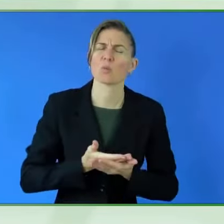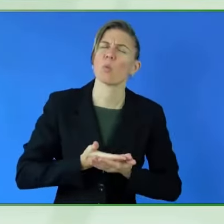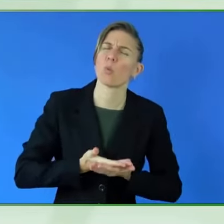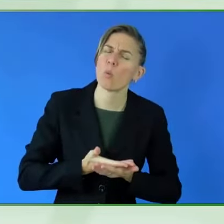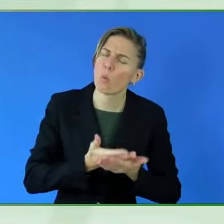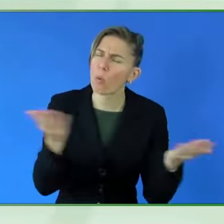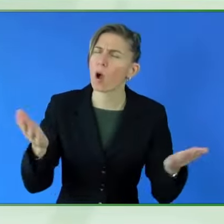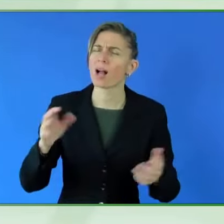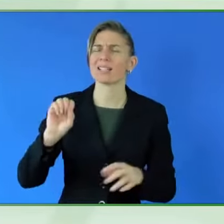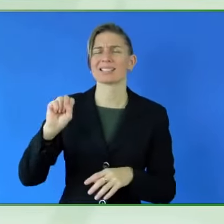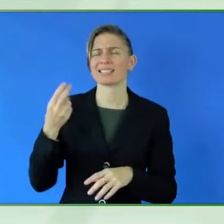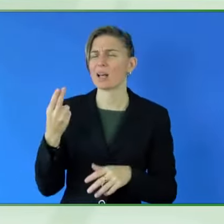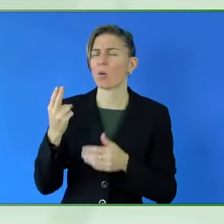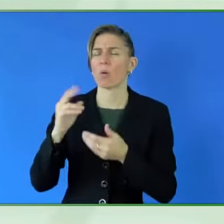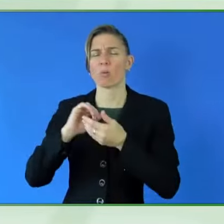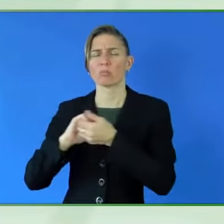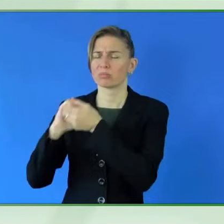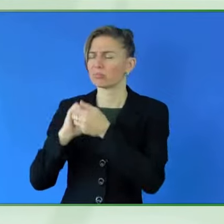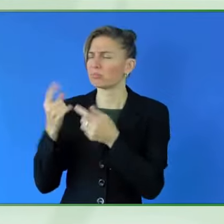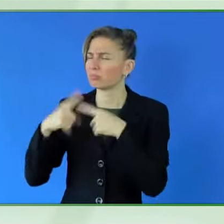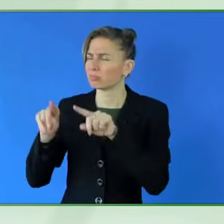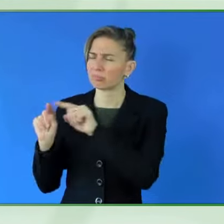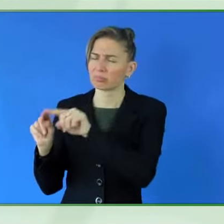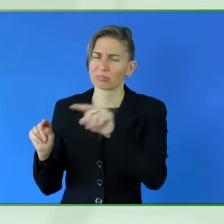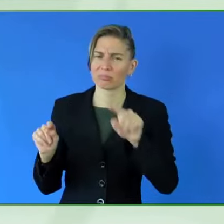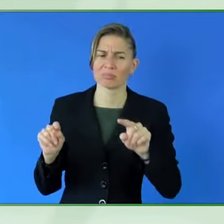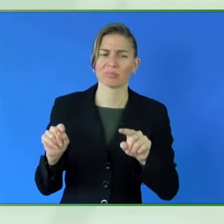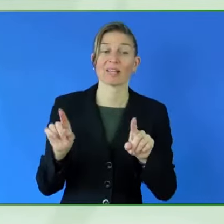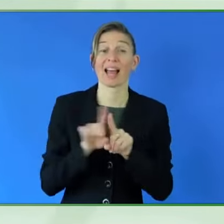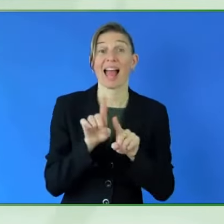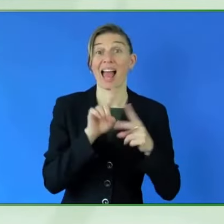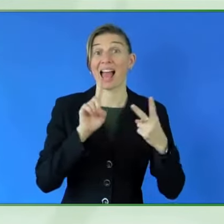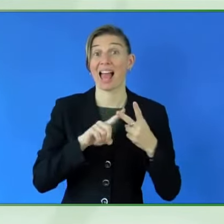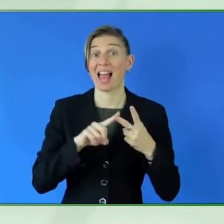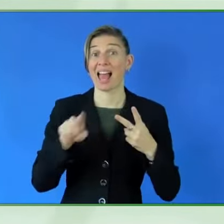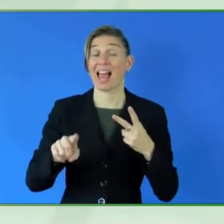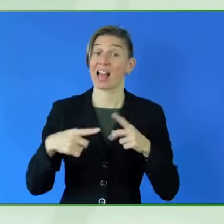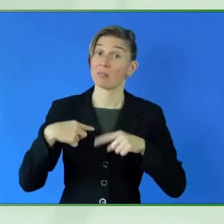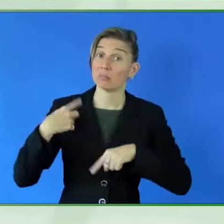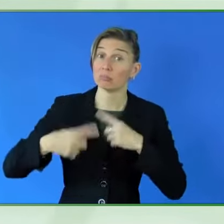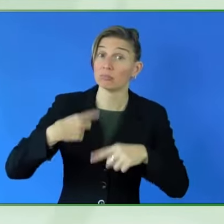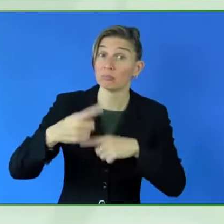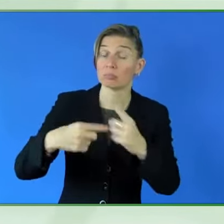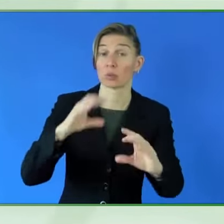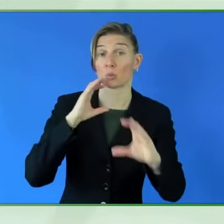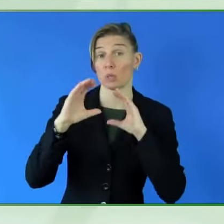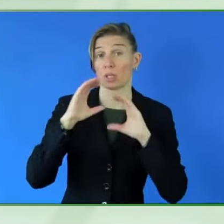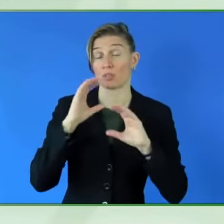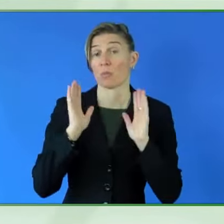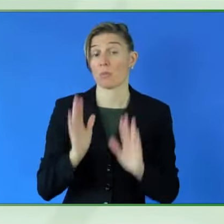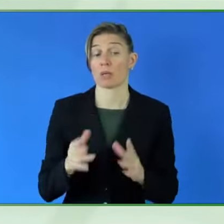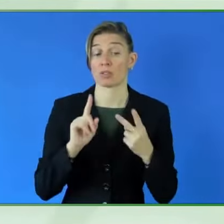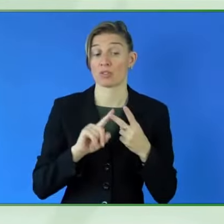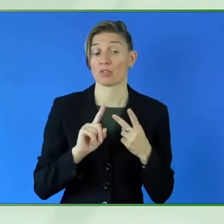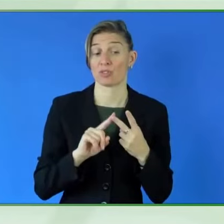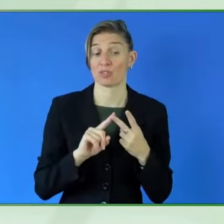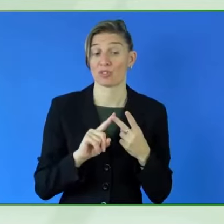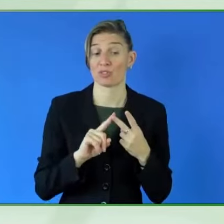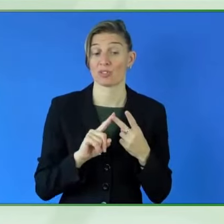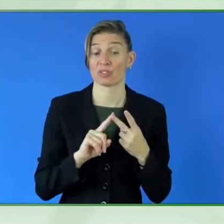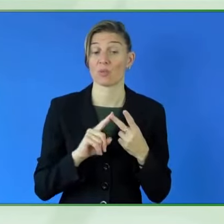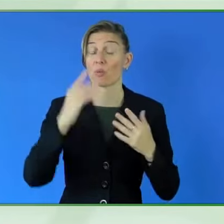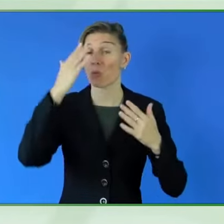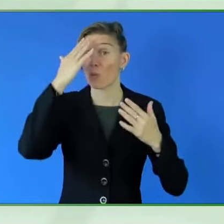that permanent communication is a good strategy to work with them. The different actors have to get in touch with